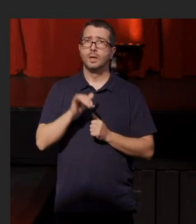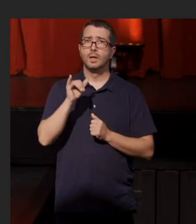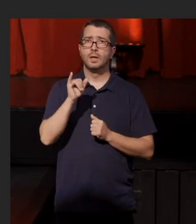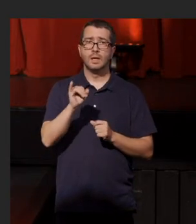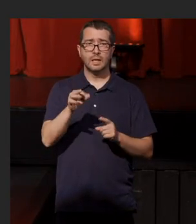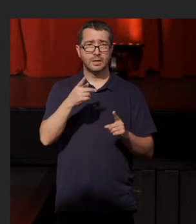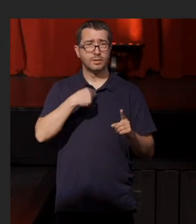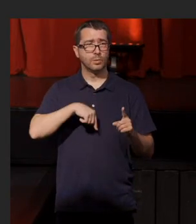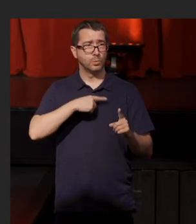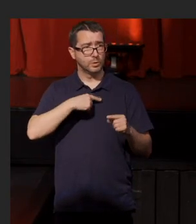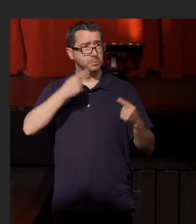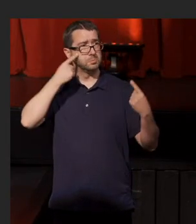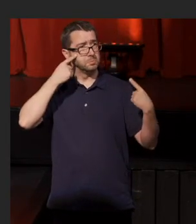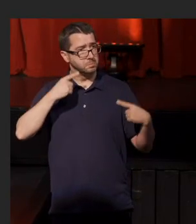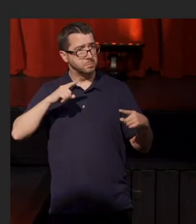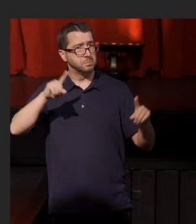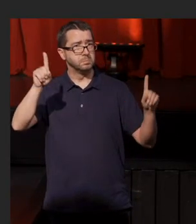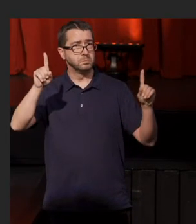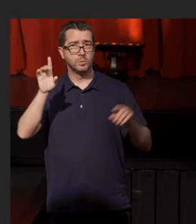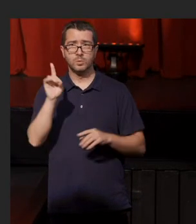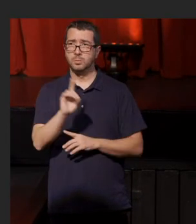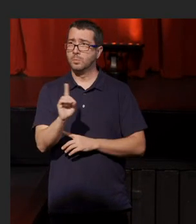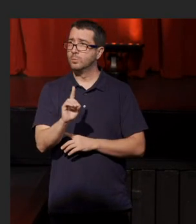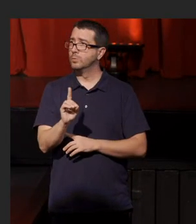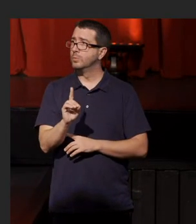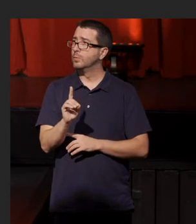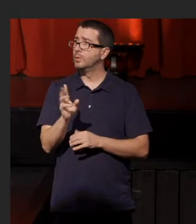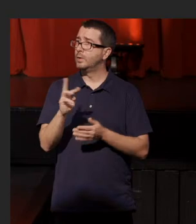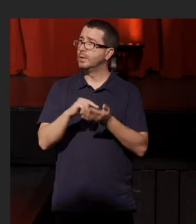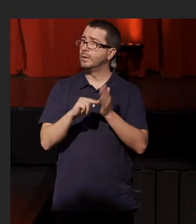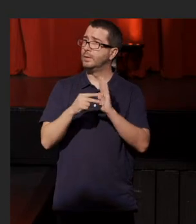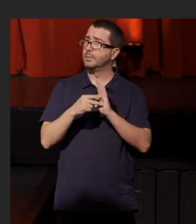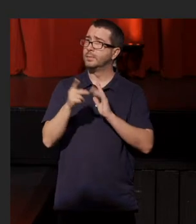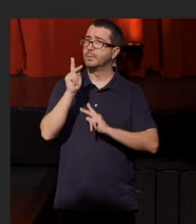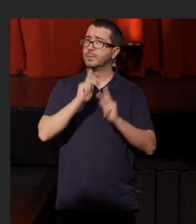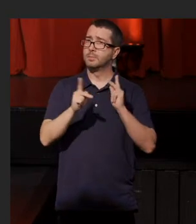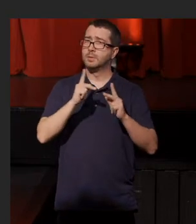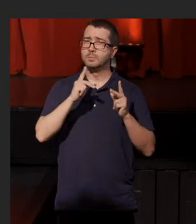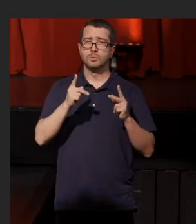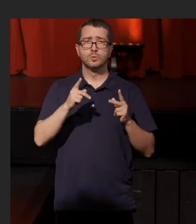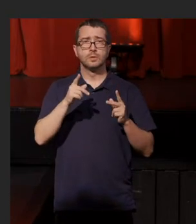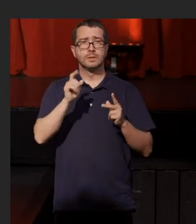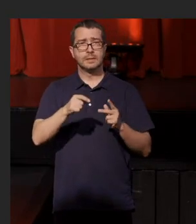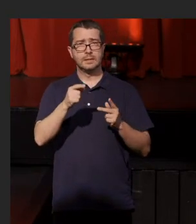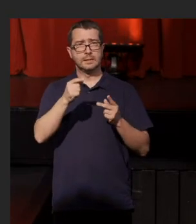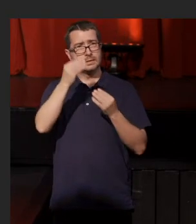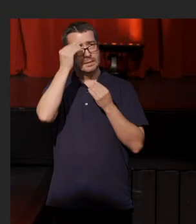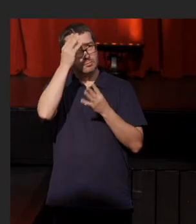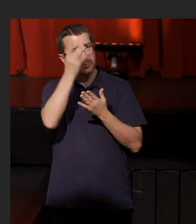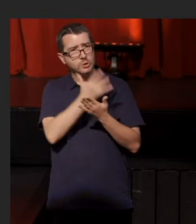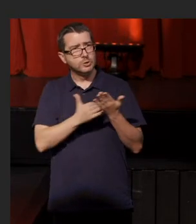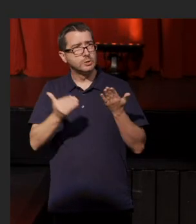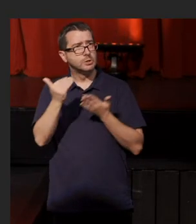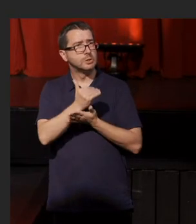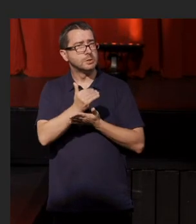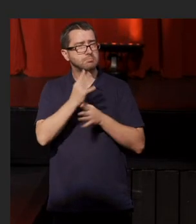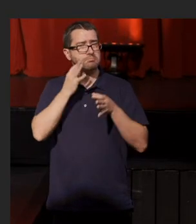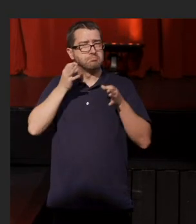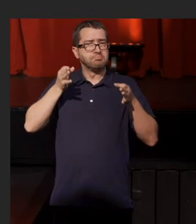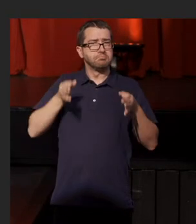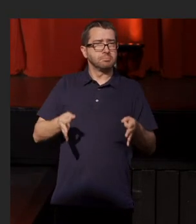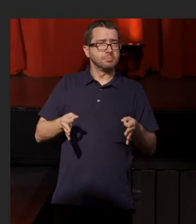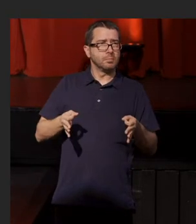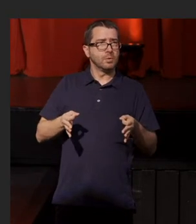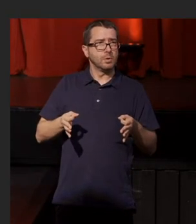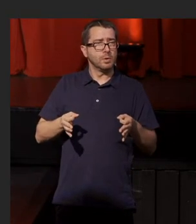have vibrant democracies, people have to make informed choices. They have to be vigilant,